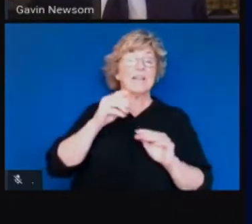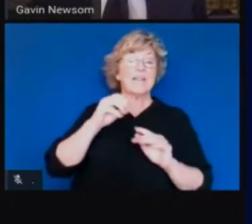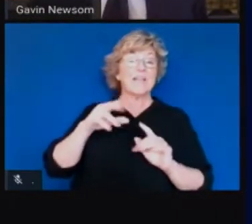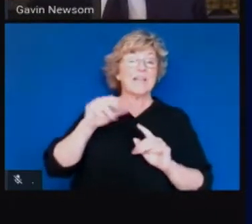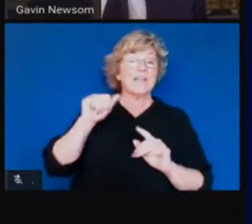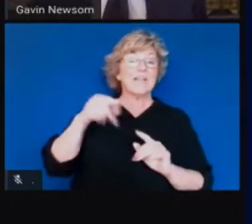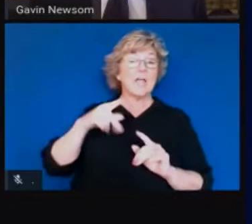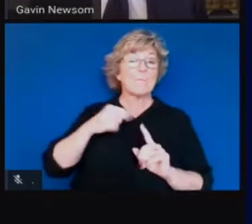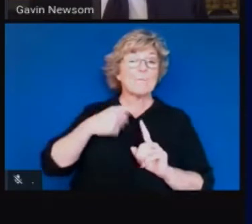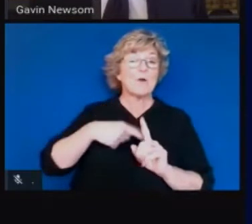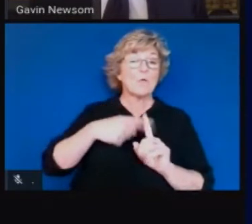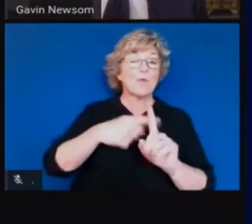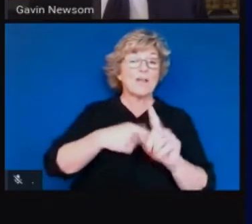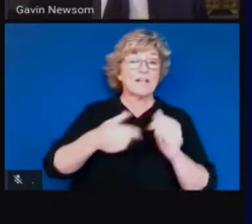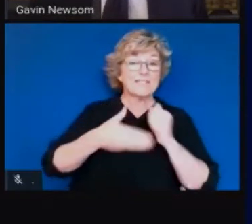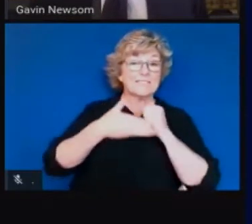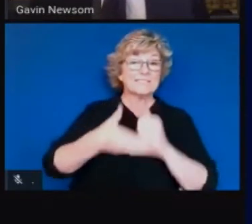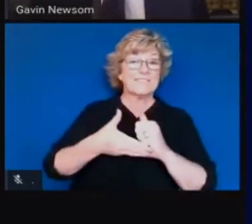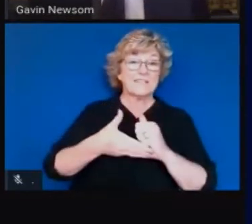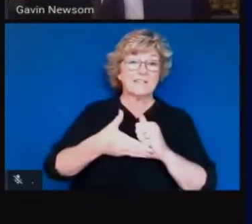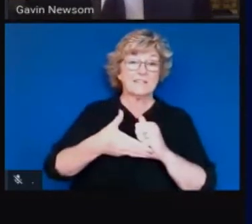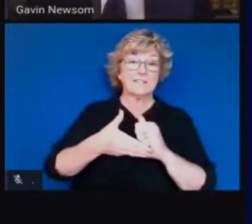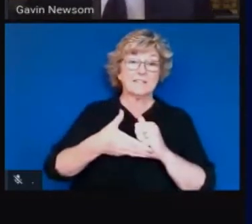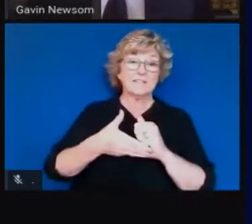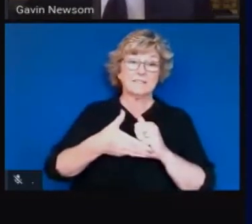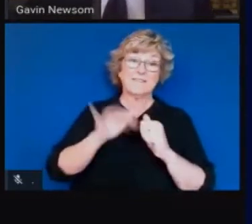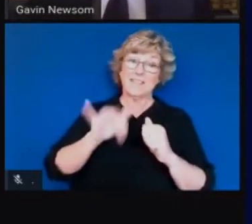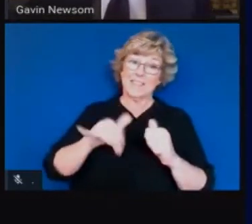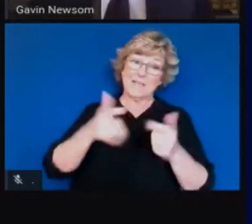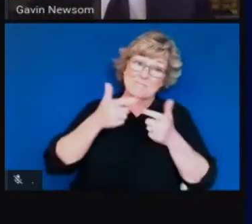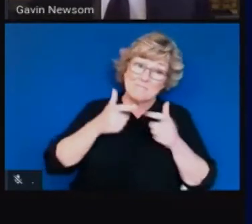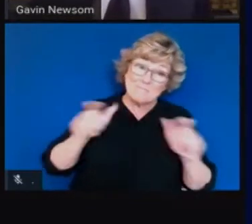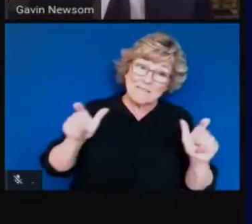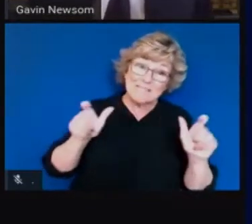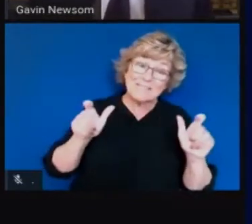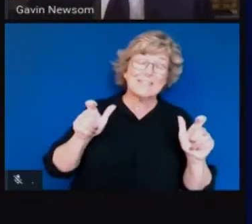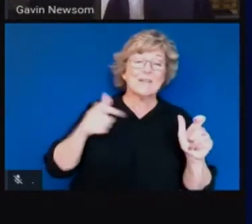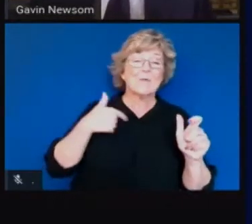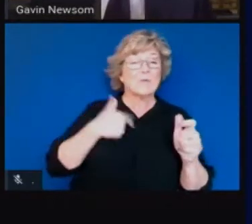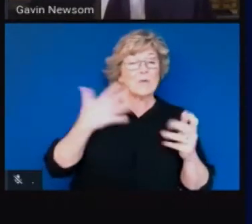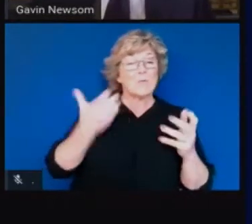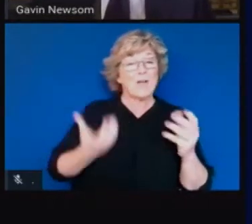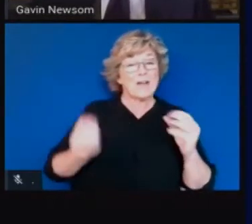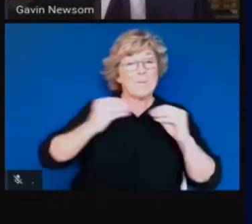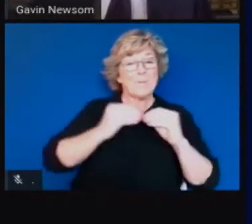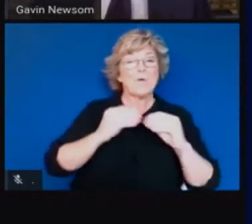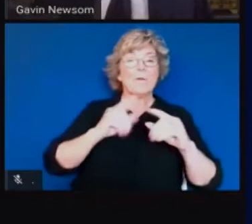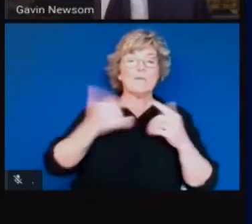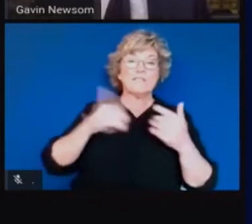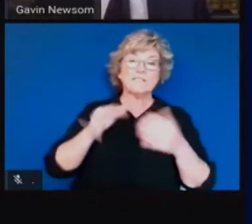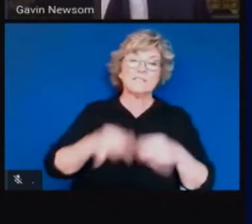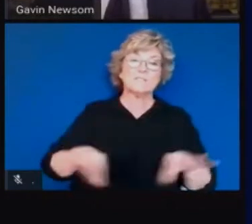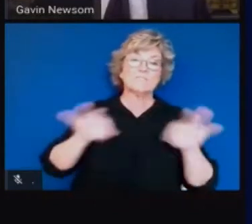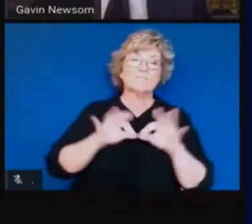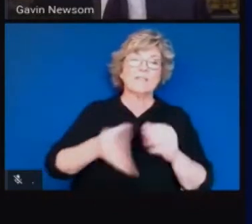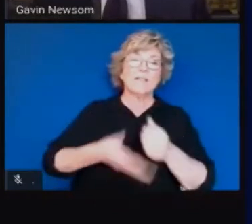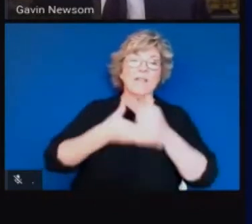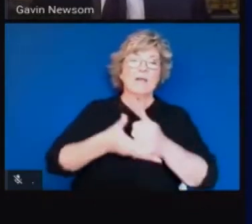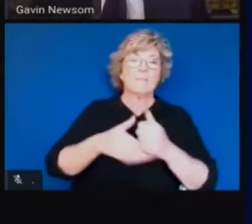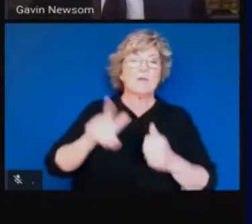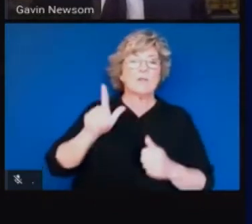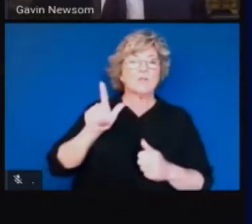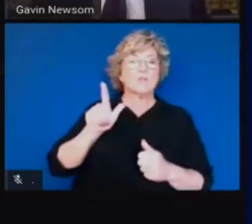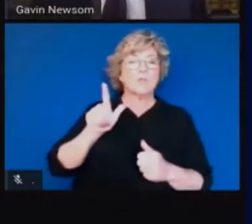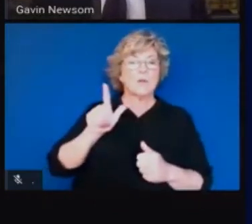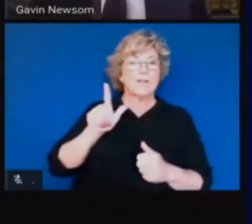happen on rental assistance. I'm not sure this is as big and bold as we had hoped for, but it is nonetheless significant. Potentially $2 billion of the